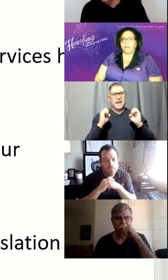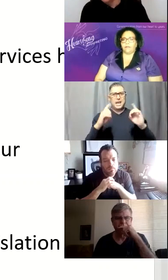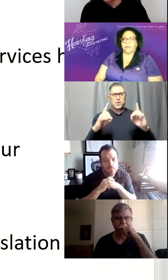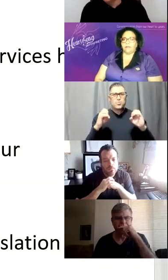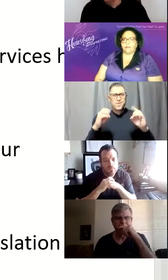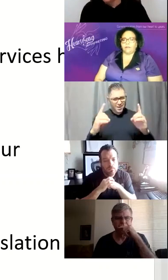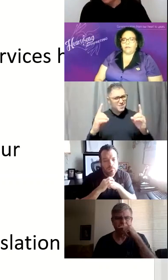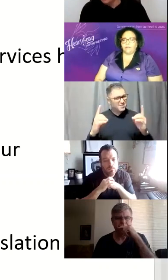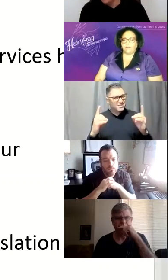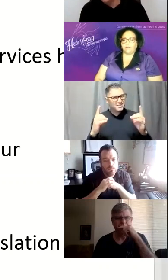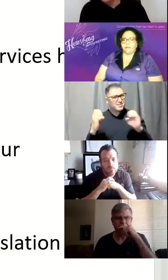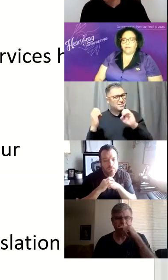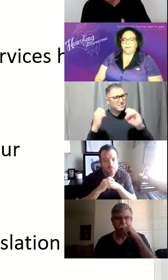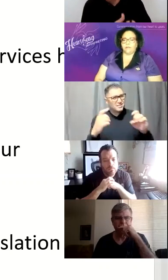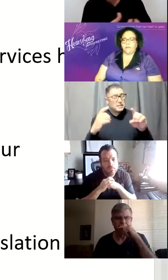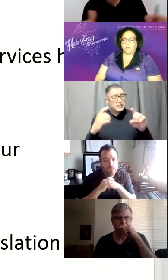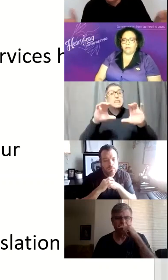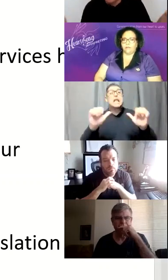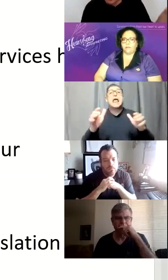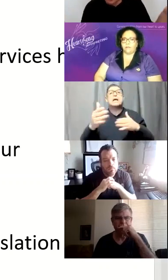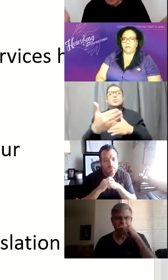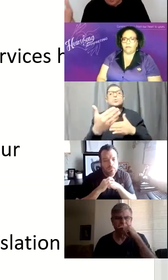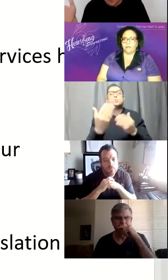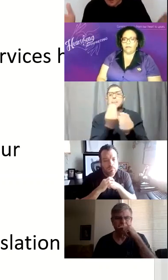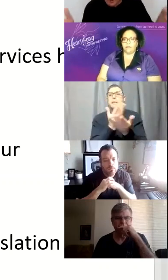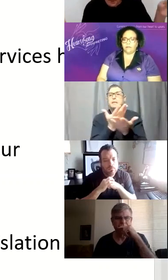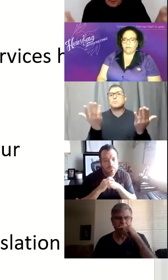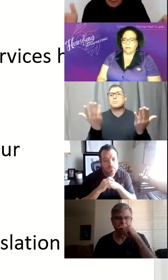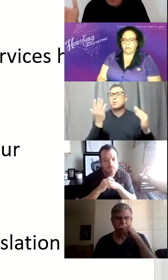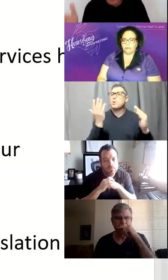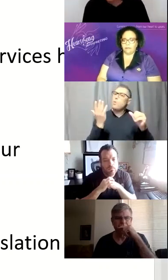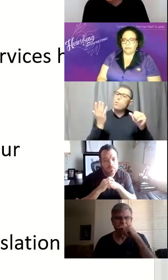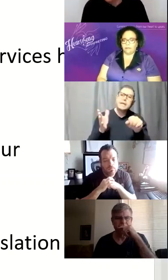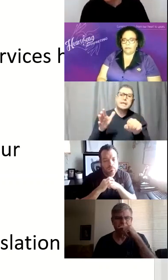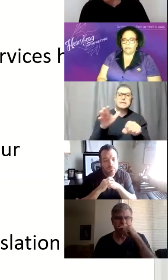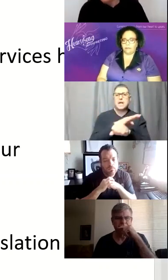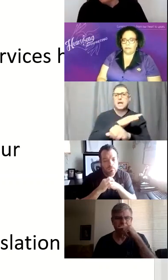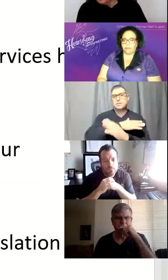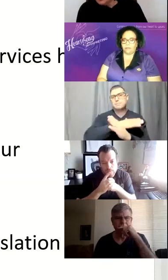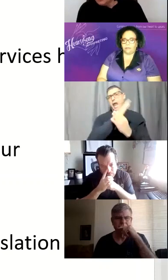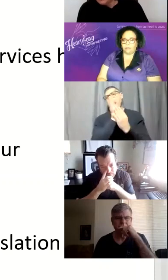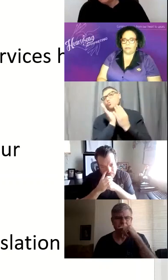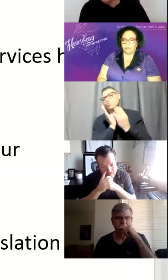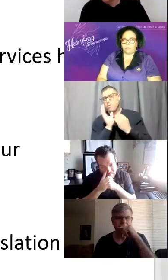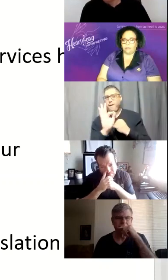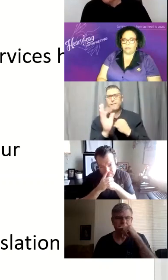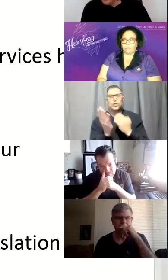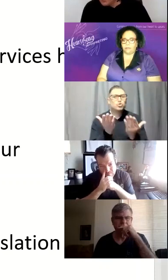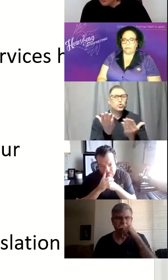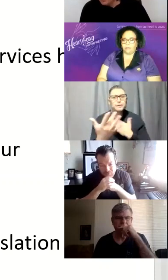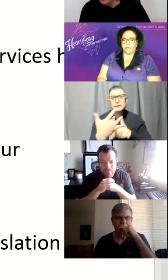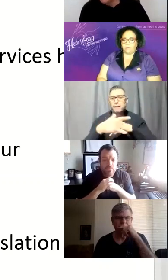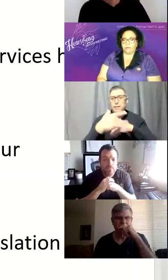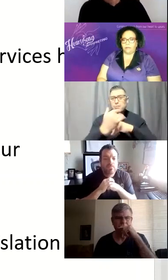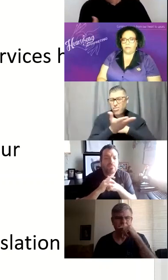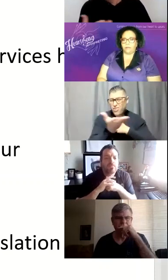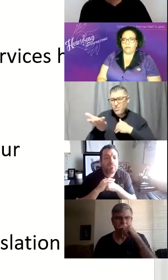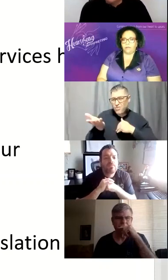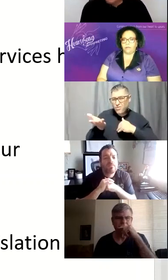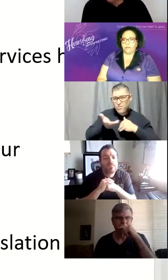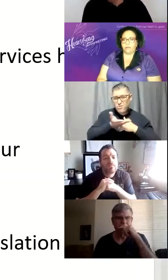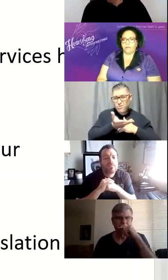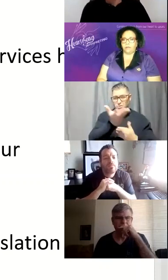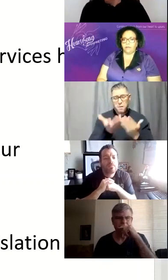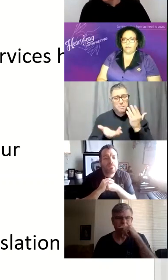that education in the classroom to let them know the entire spectrum of services that might be out there, just